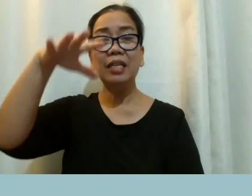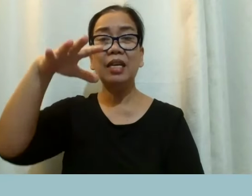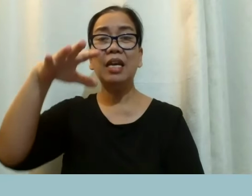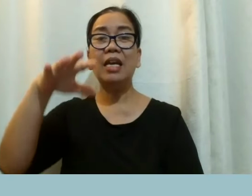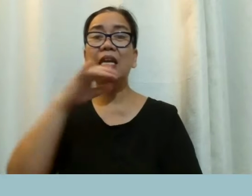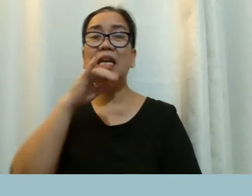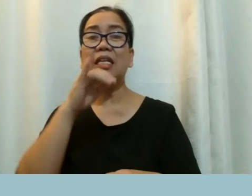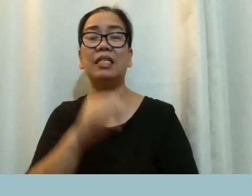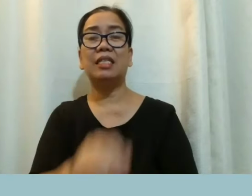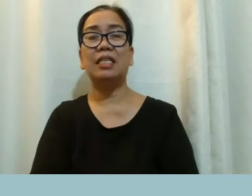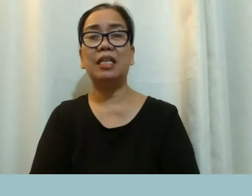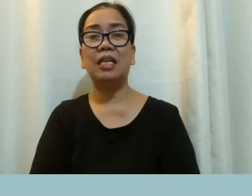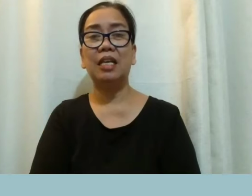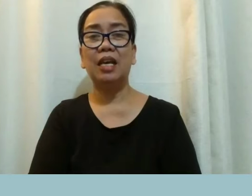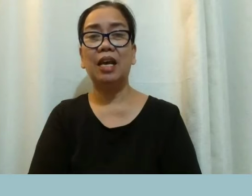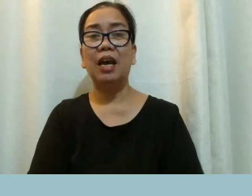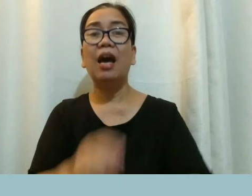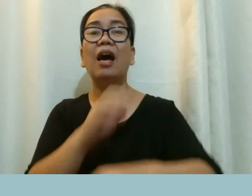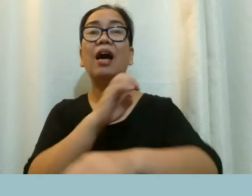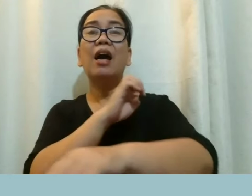Light is